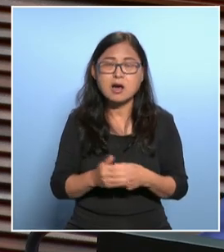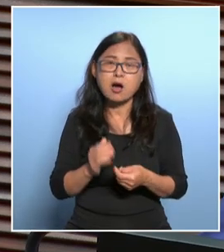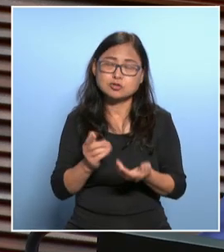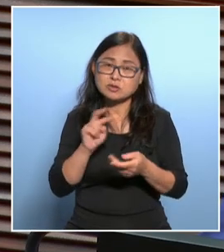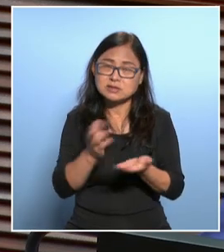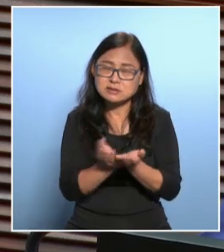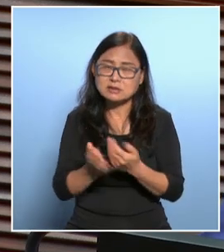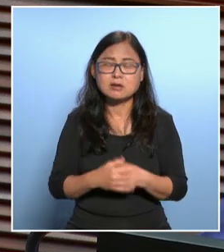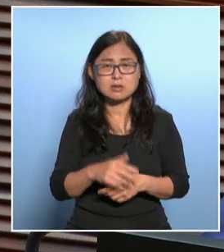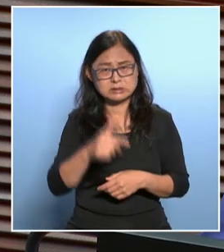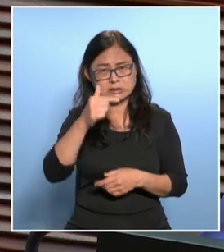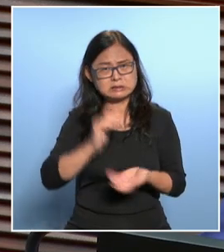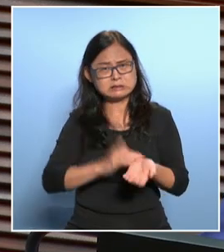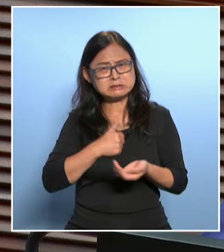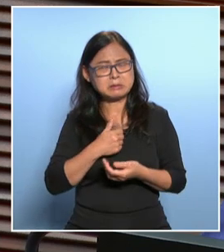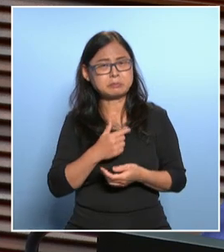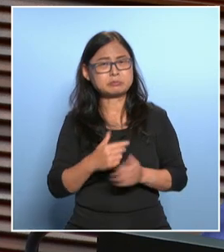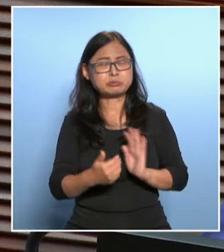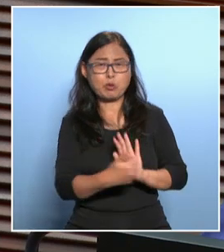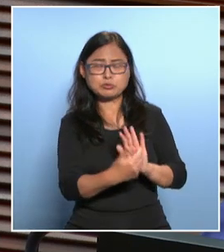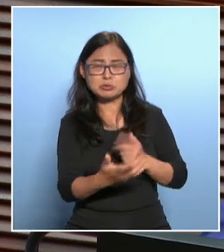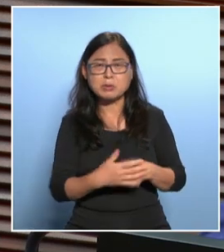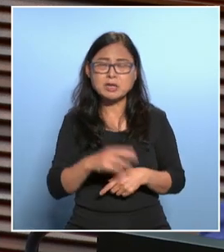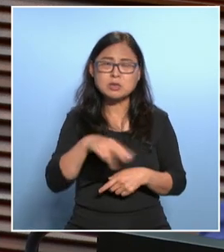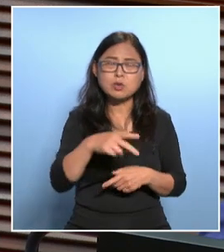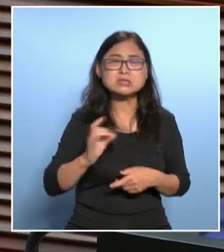there is a manpower shortage for HA doctors.